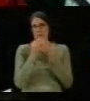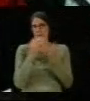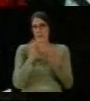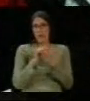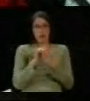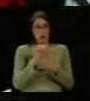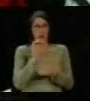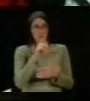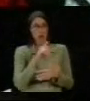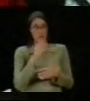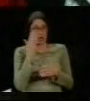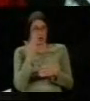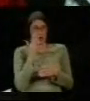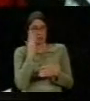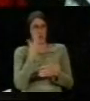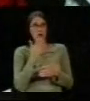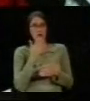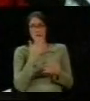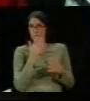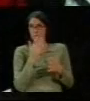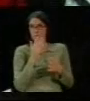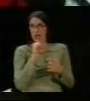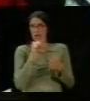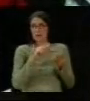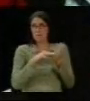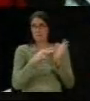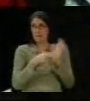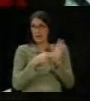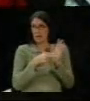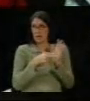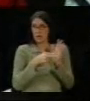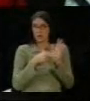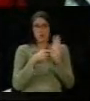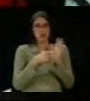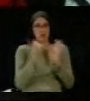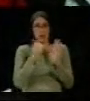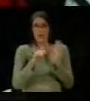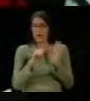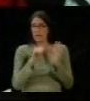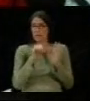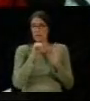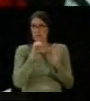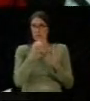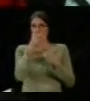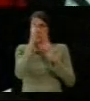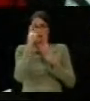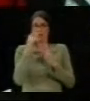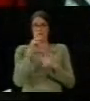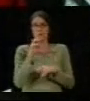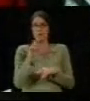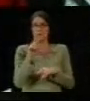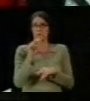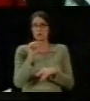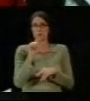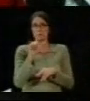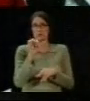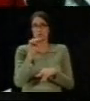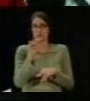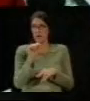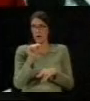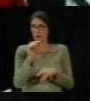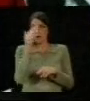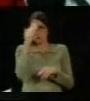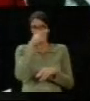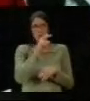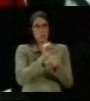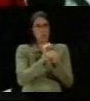you to that minimum deposition time. And I didn't mean to show any disrespect for Mr. Valiant. I've known him and worked with him for